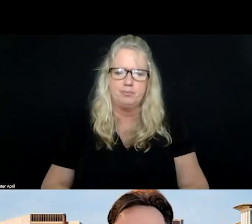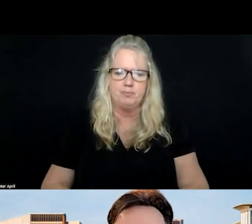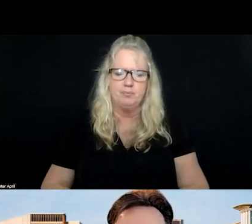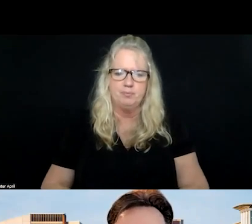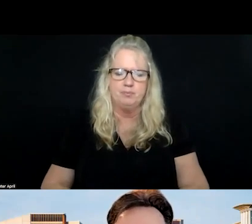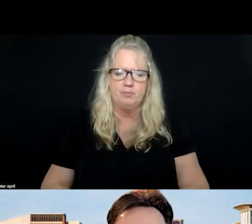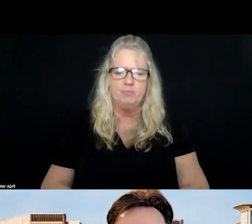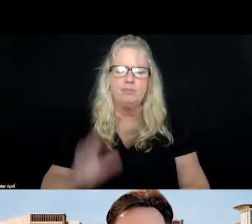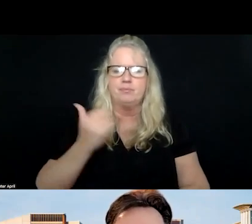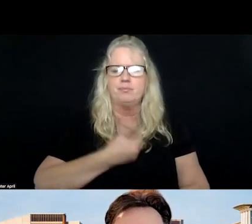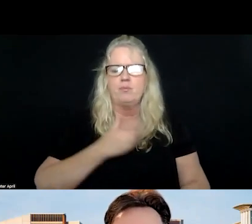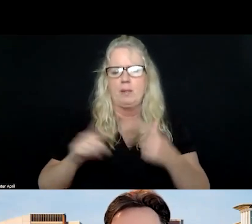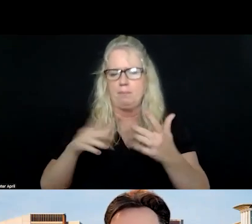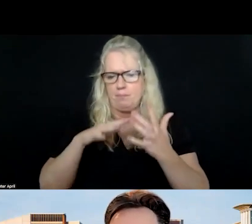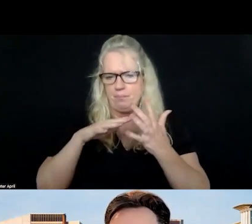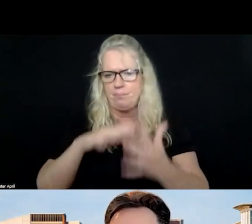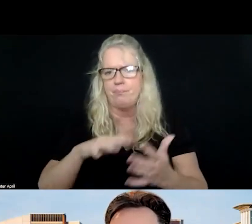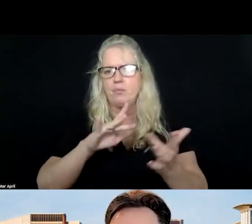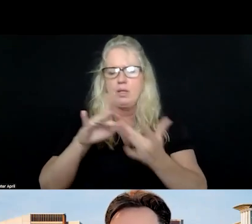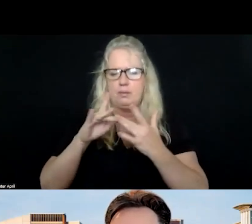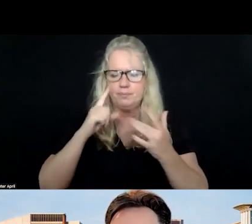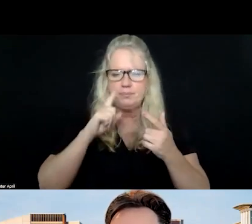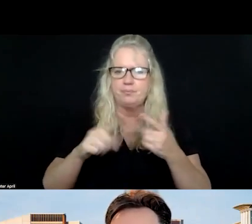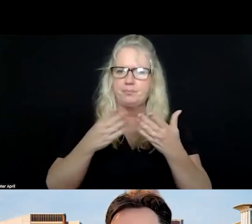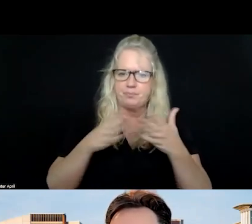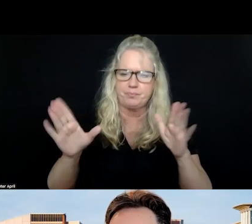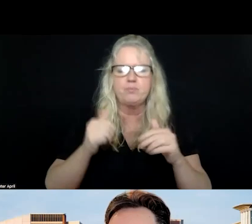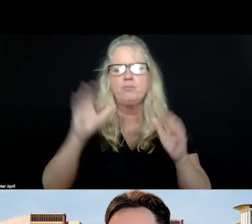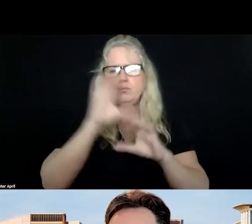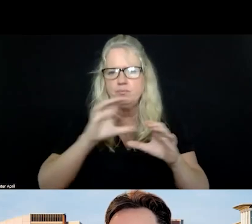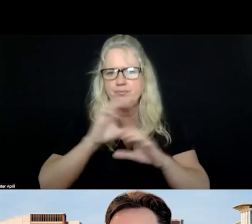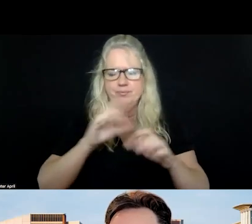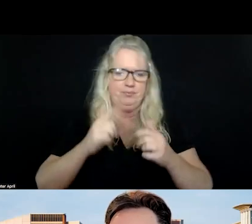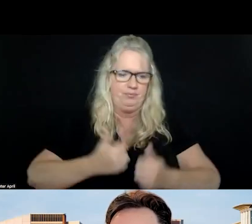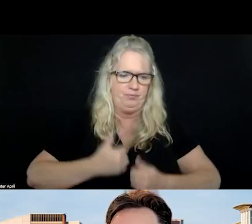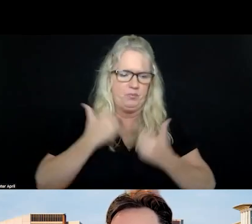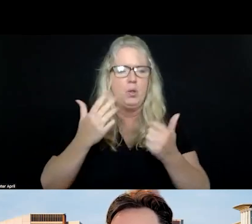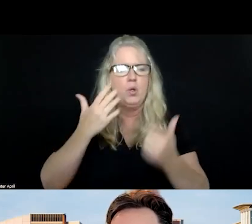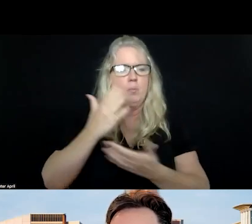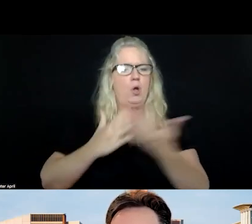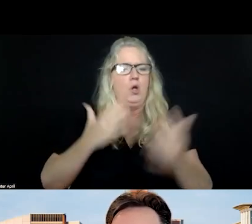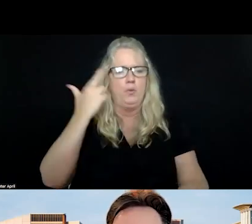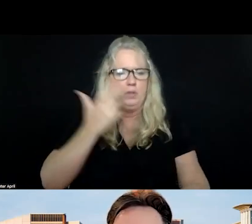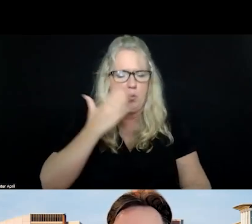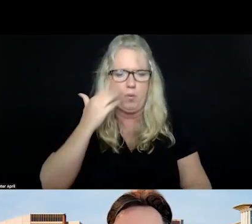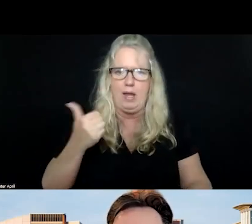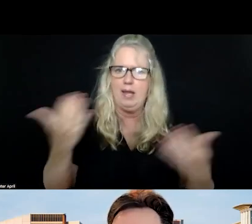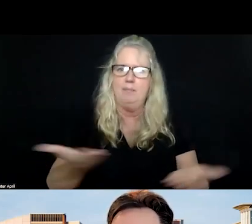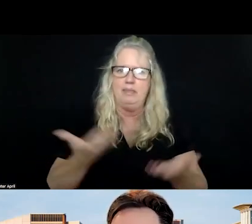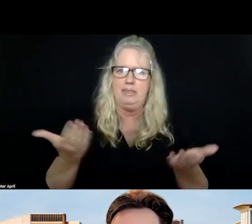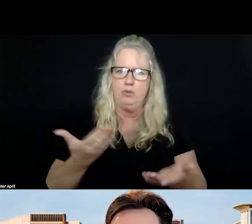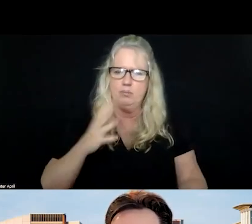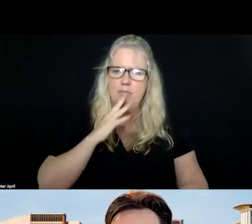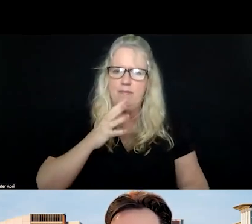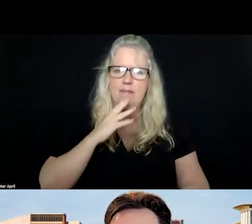So our study involves outreach to the public, seeking the survivors. That's why, part of why I'm here speaking. There's